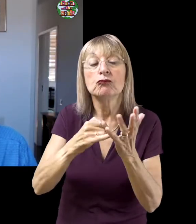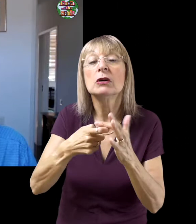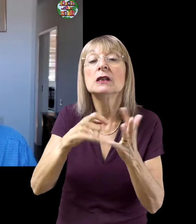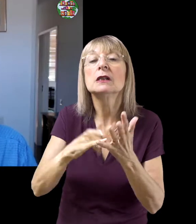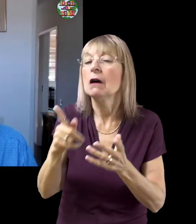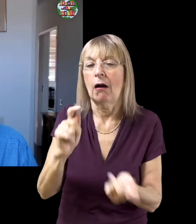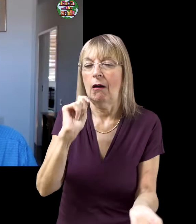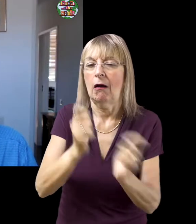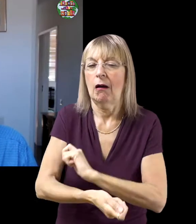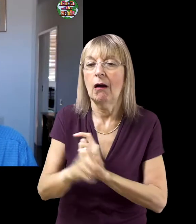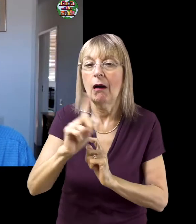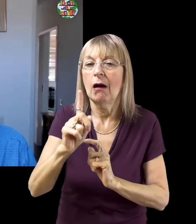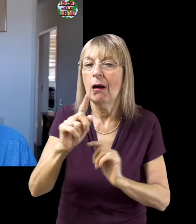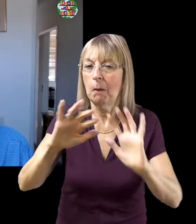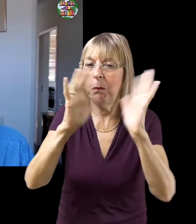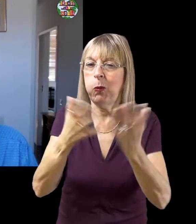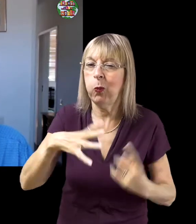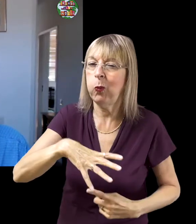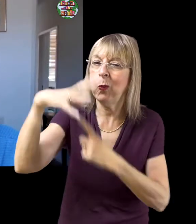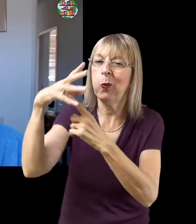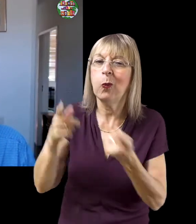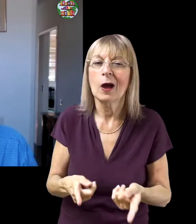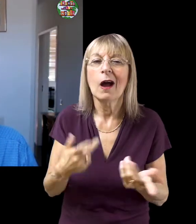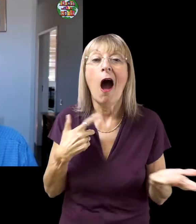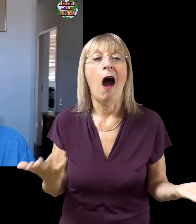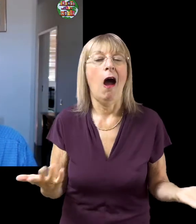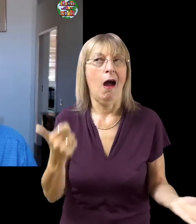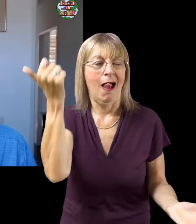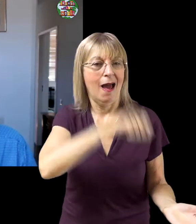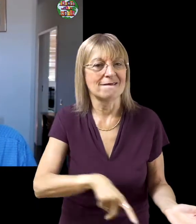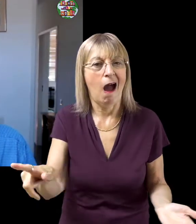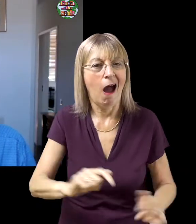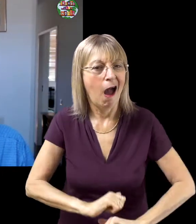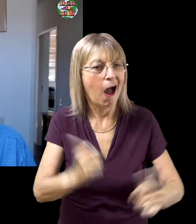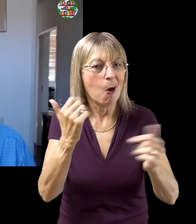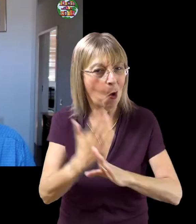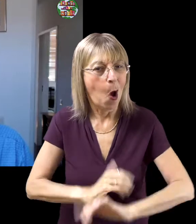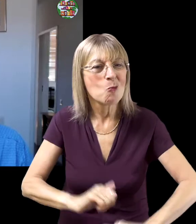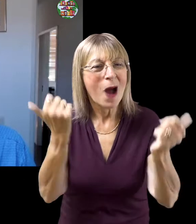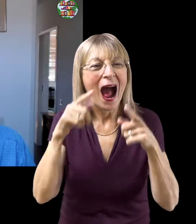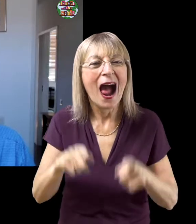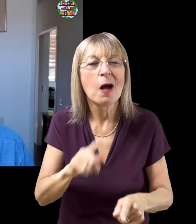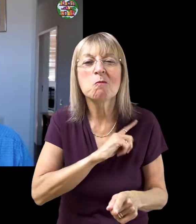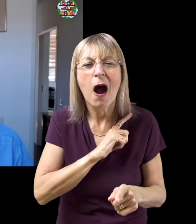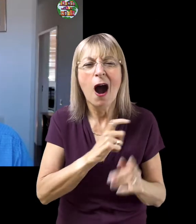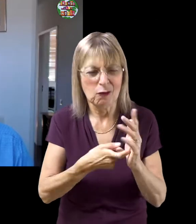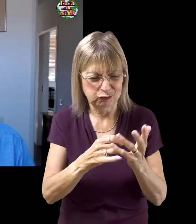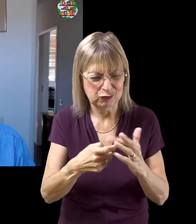and she told me that she'd changed the rusks into balloons. No, that's quite a magic